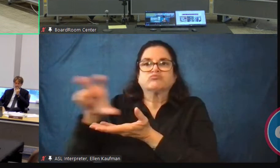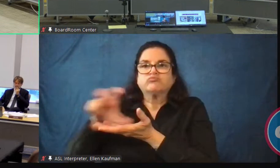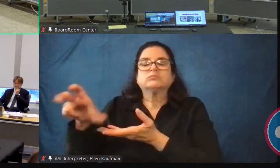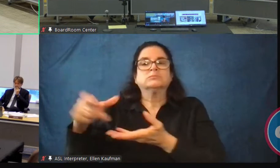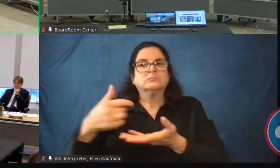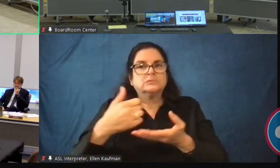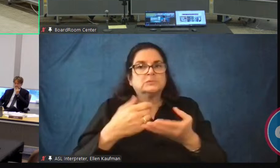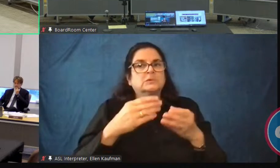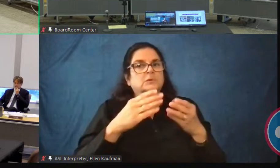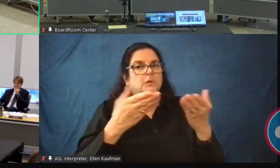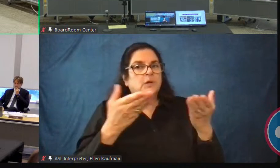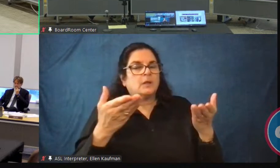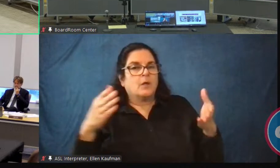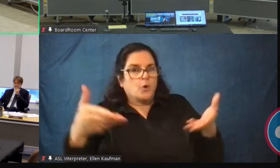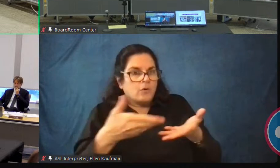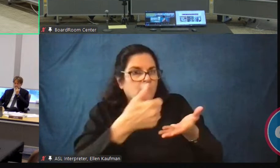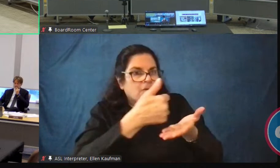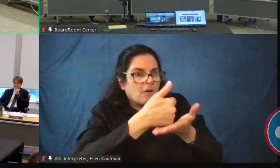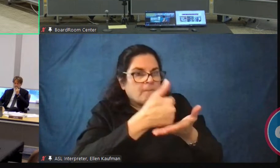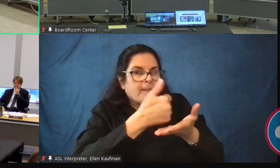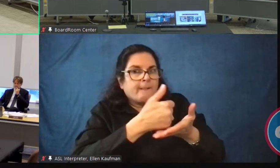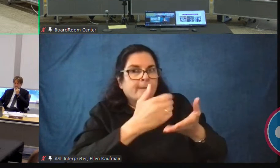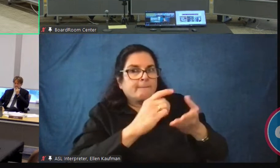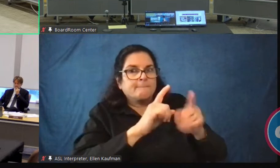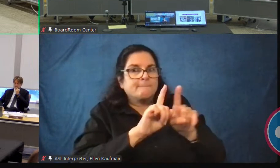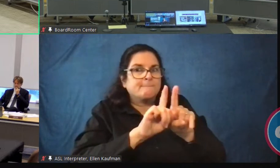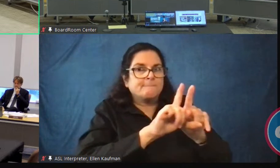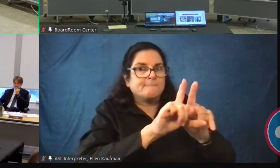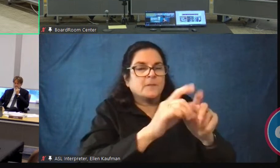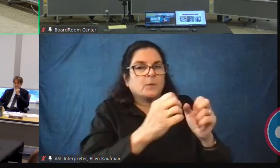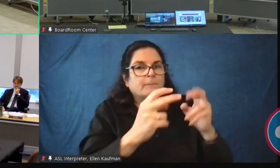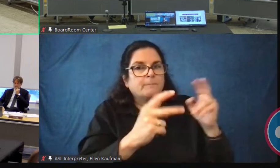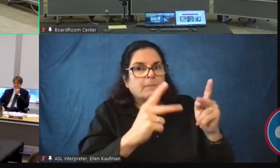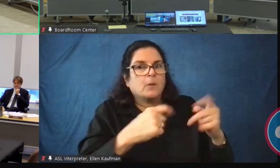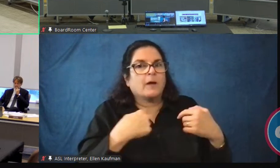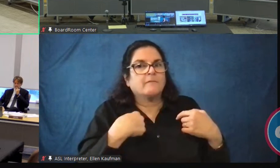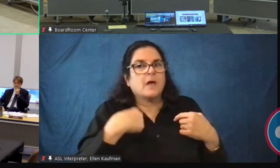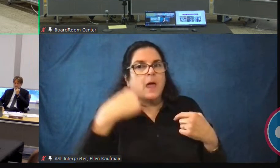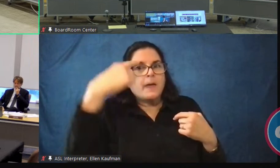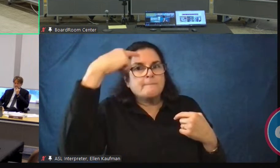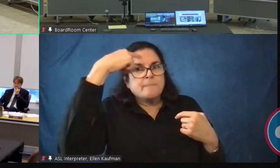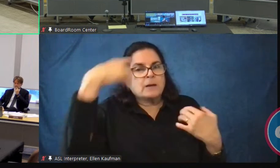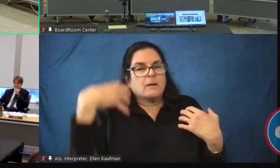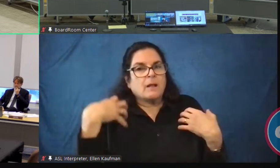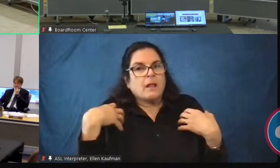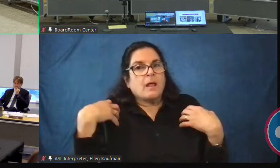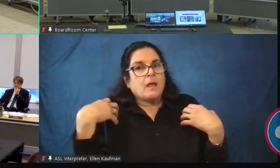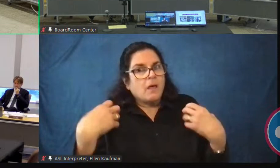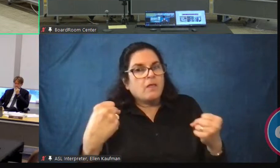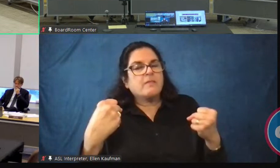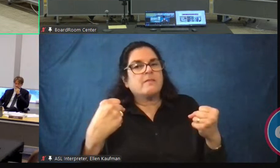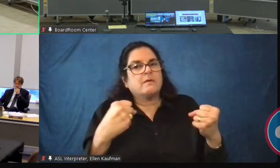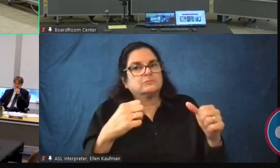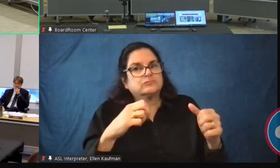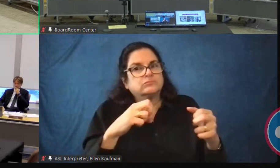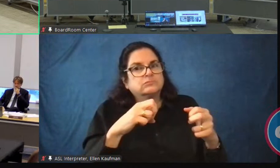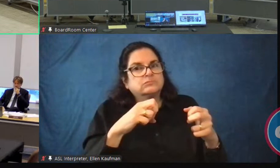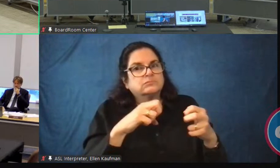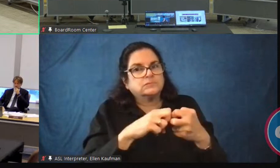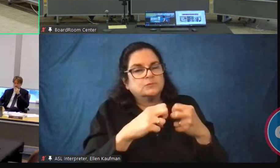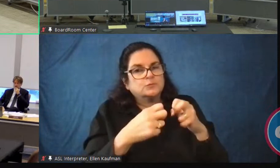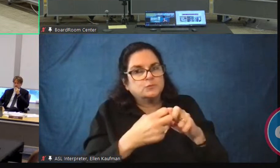who are dealing with mental health challenges. And that work will never be done. CT will continue to work